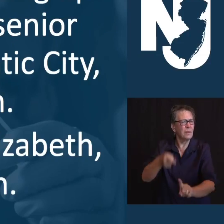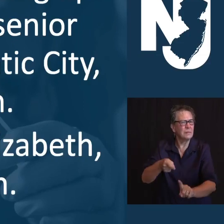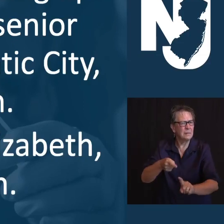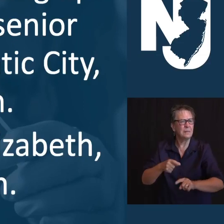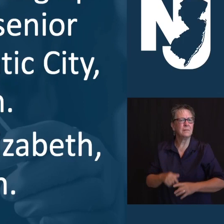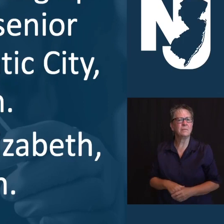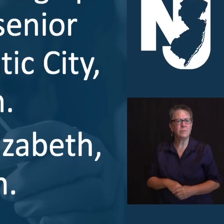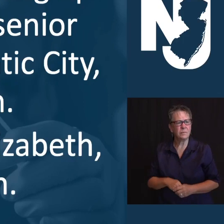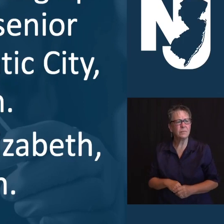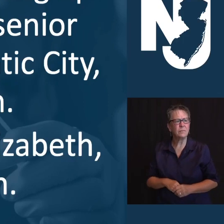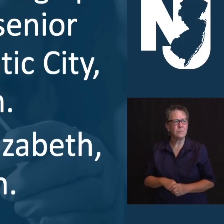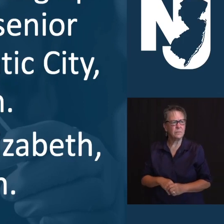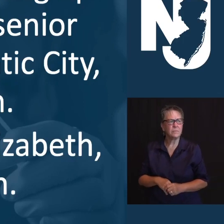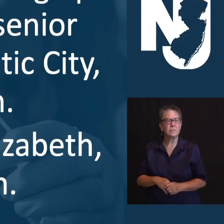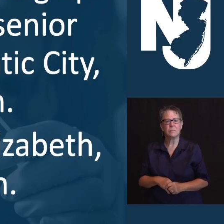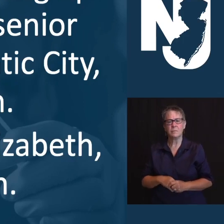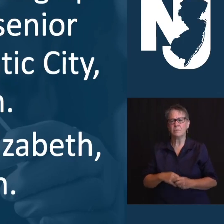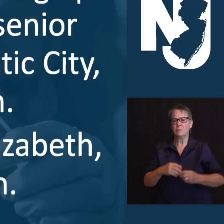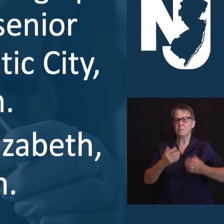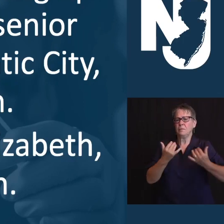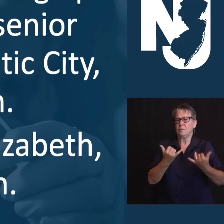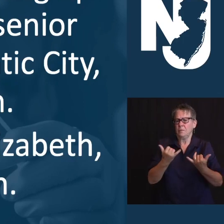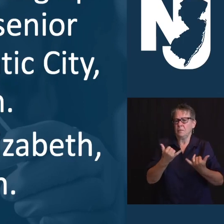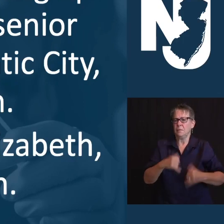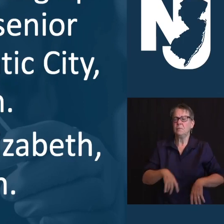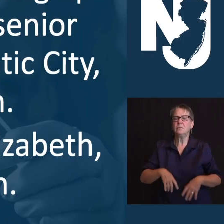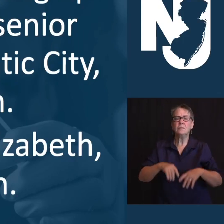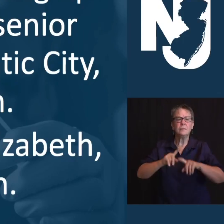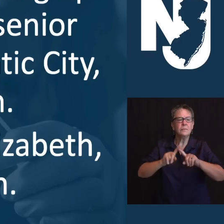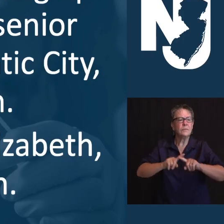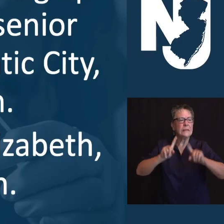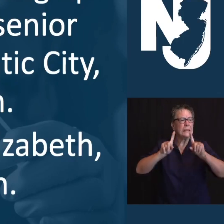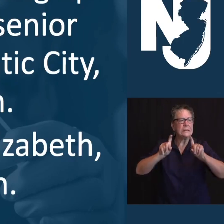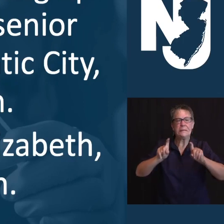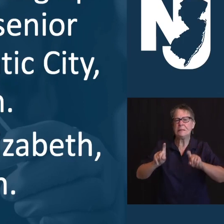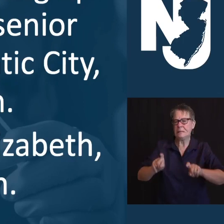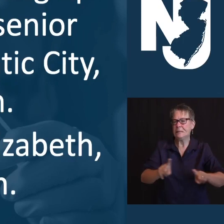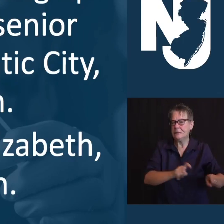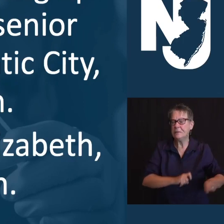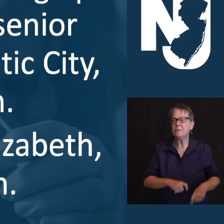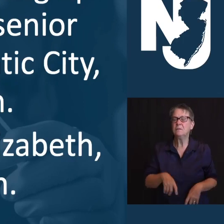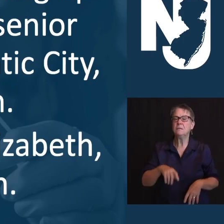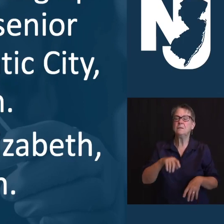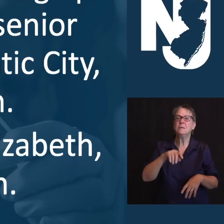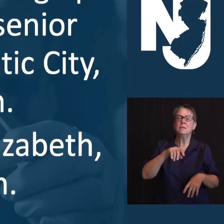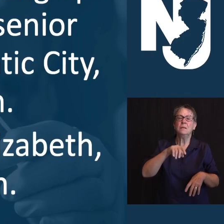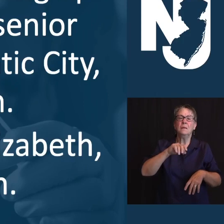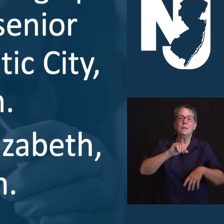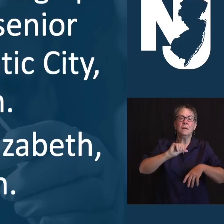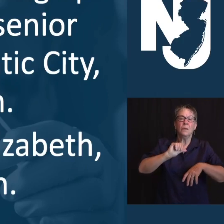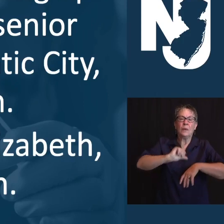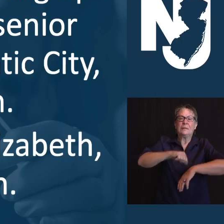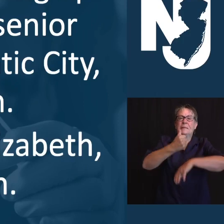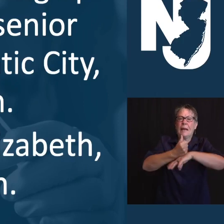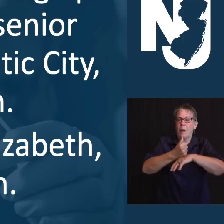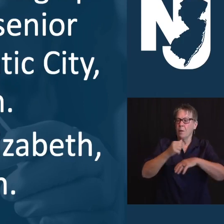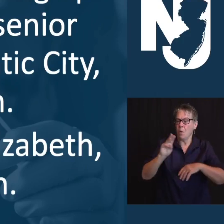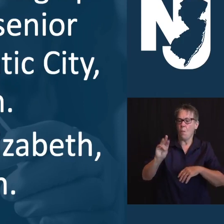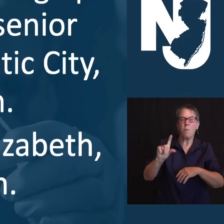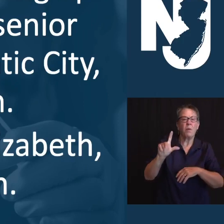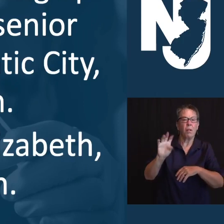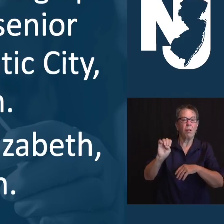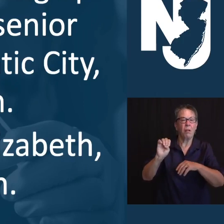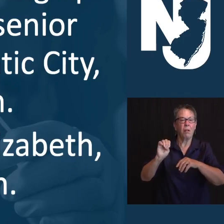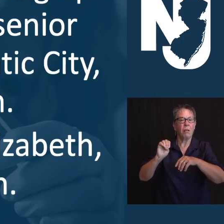Optum, to set up mobile coronavirus testing units at senior housing facilities in cities across New Jersey. Testing